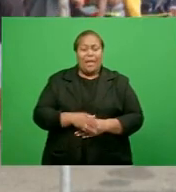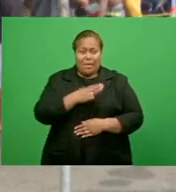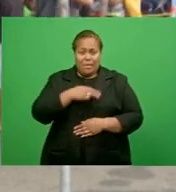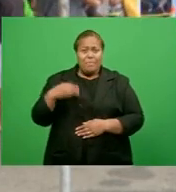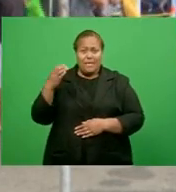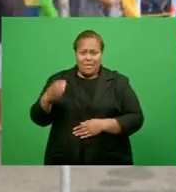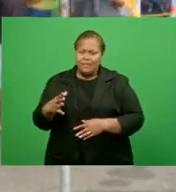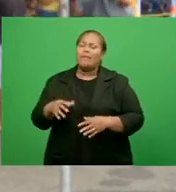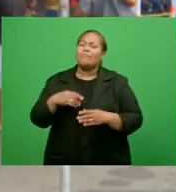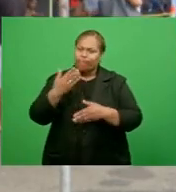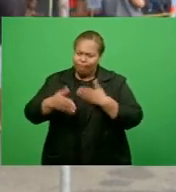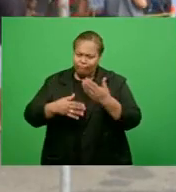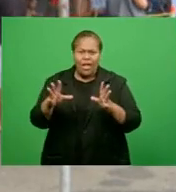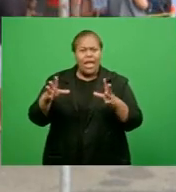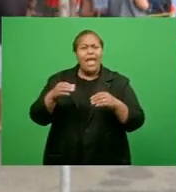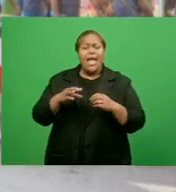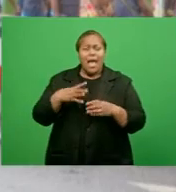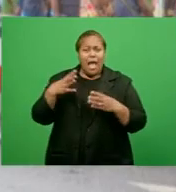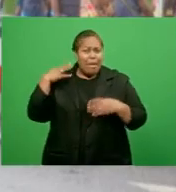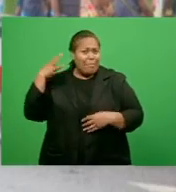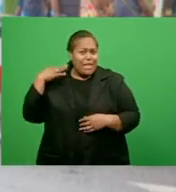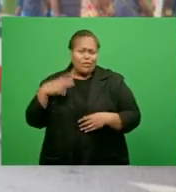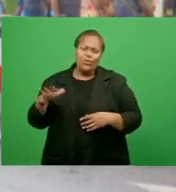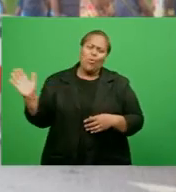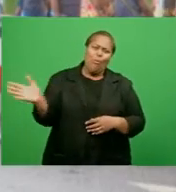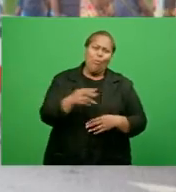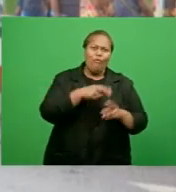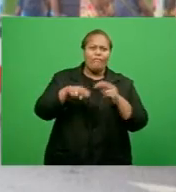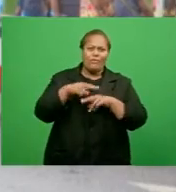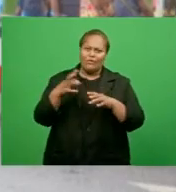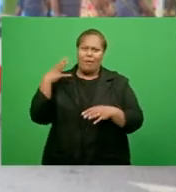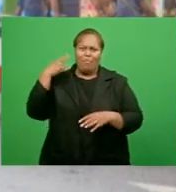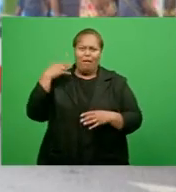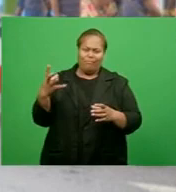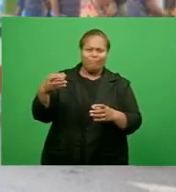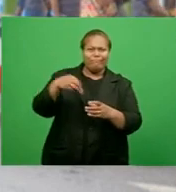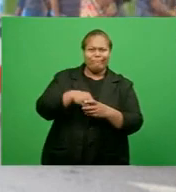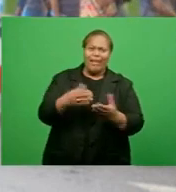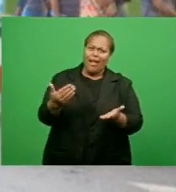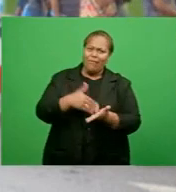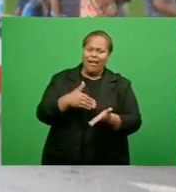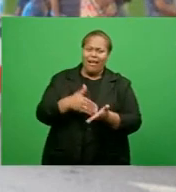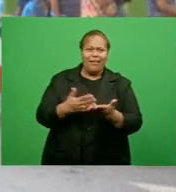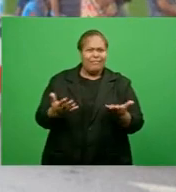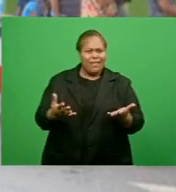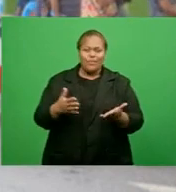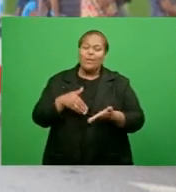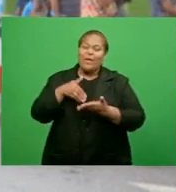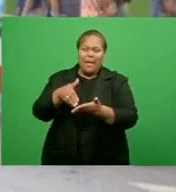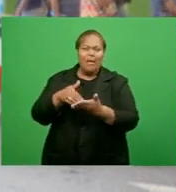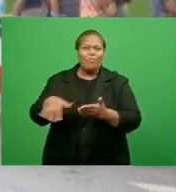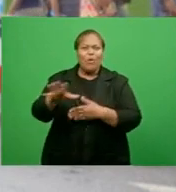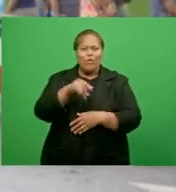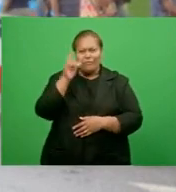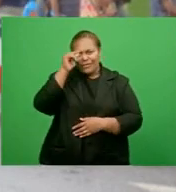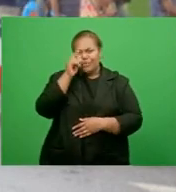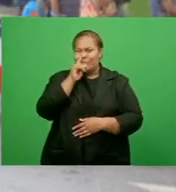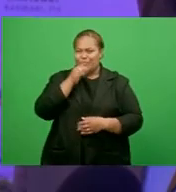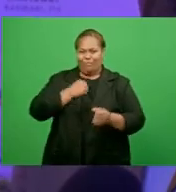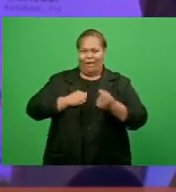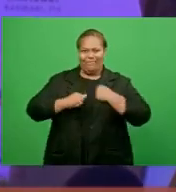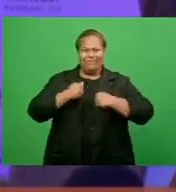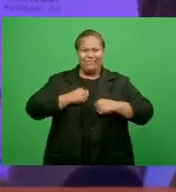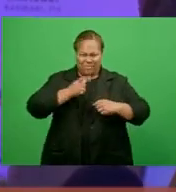over Fiji, and the loan scheme will assist businesses and individuals struggling because of COVID-19. It's